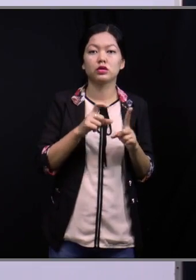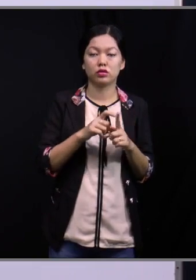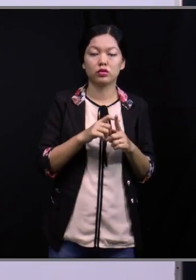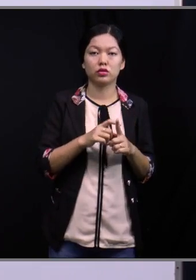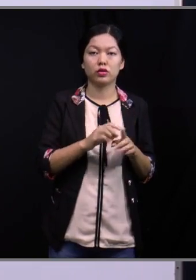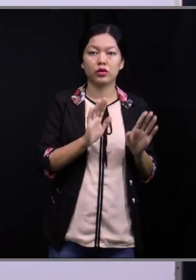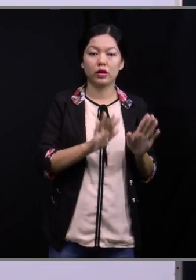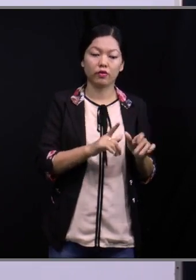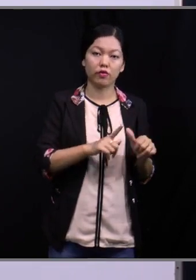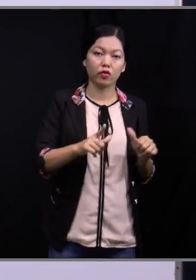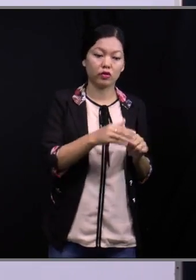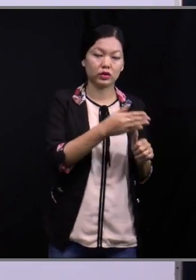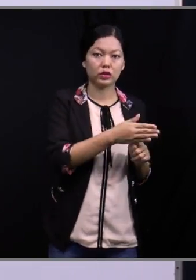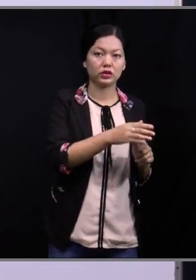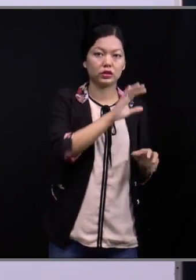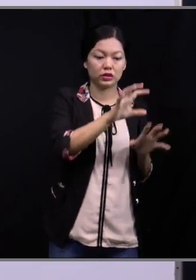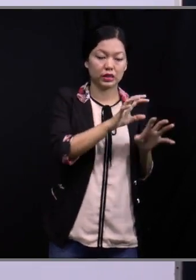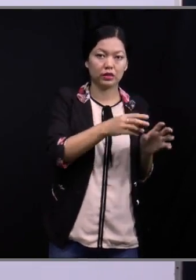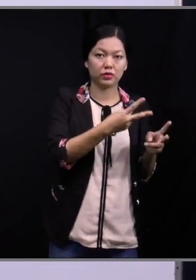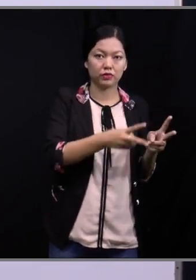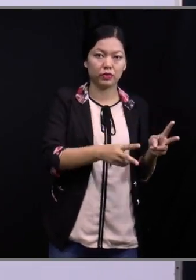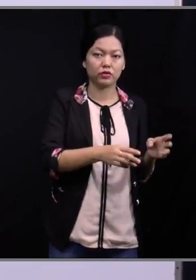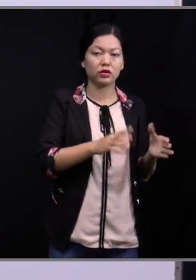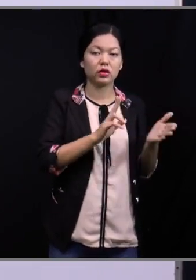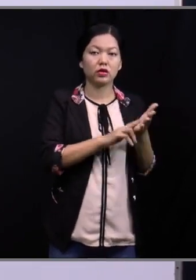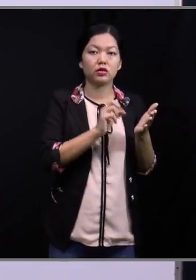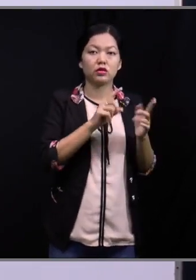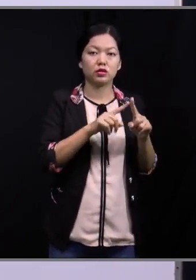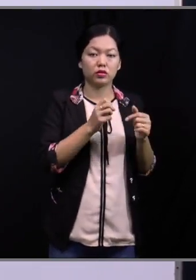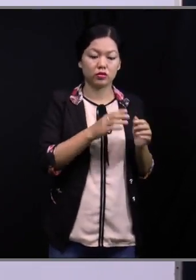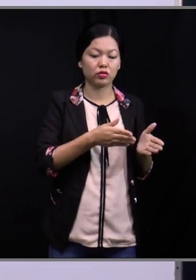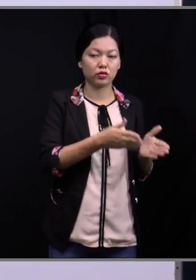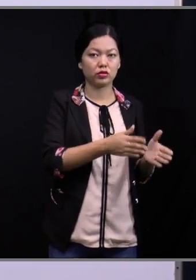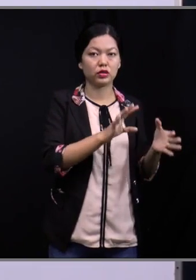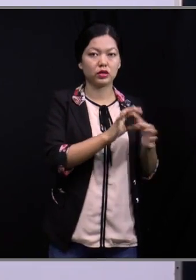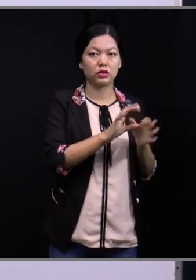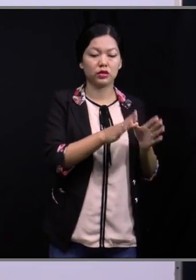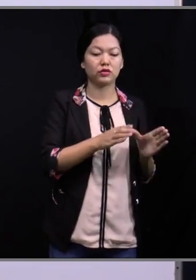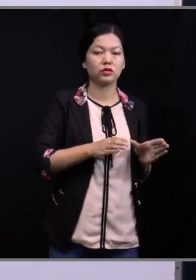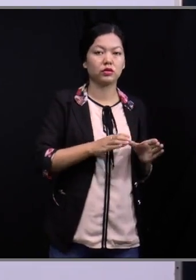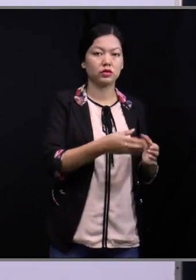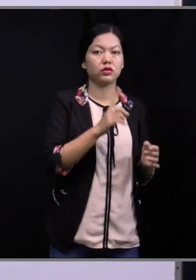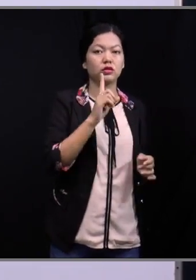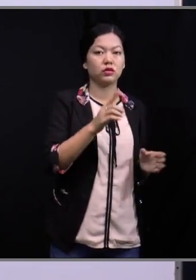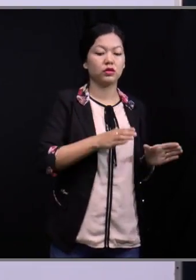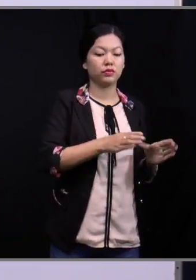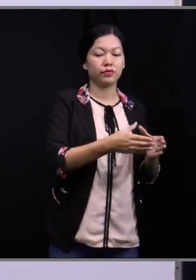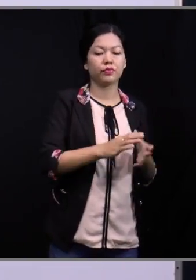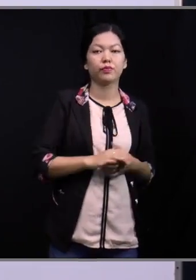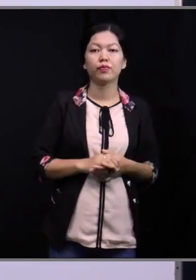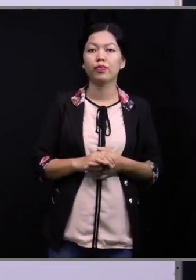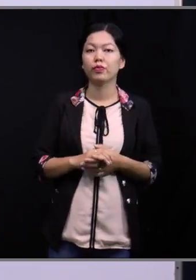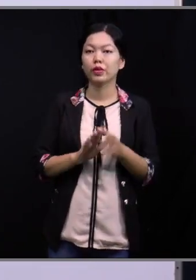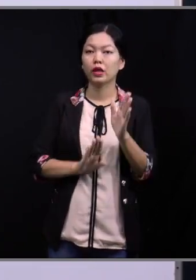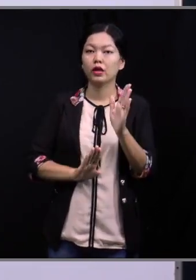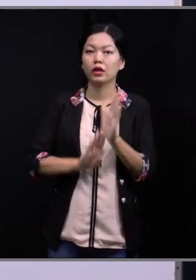the phylum chordata or the division angiospermae is an assemblage of related classes. And the highest